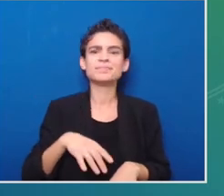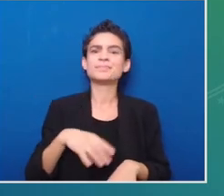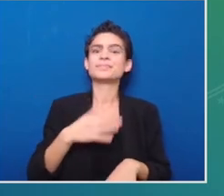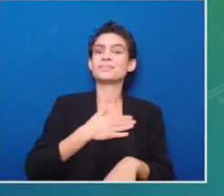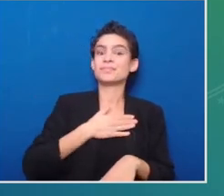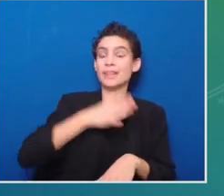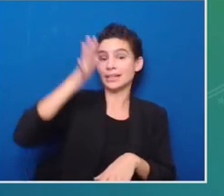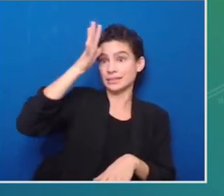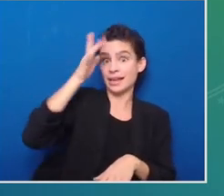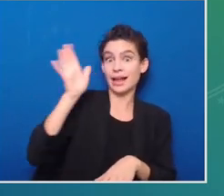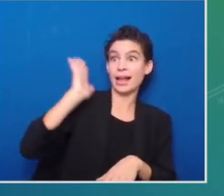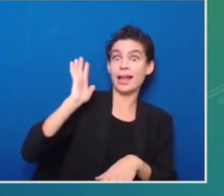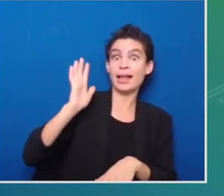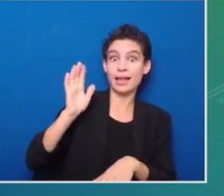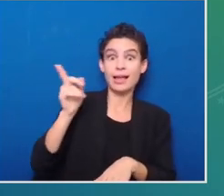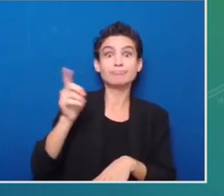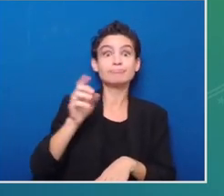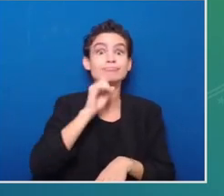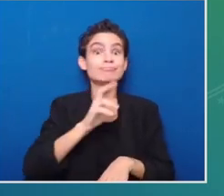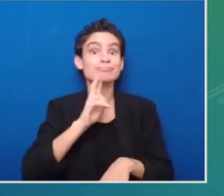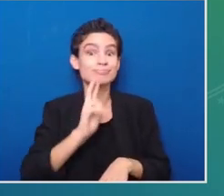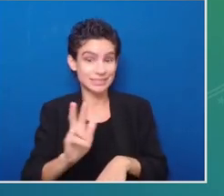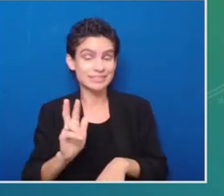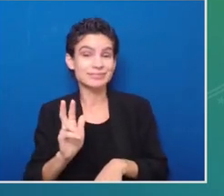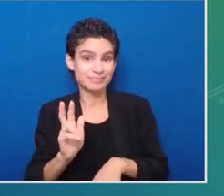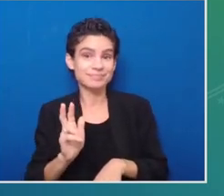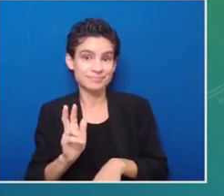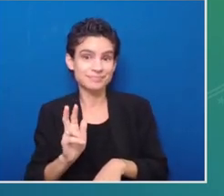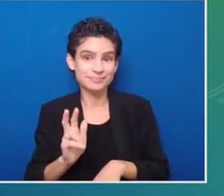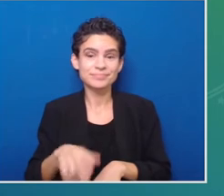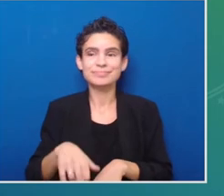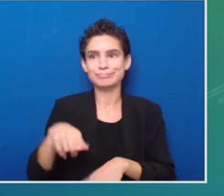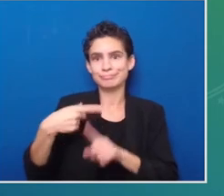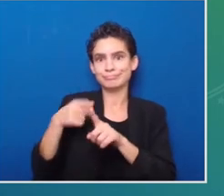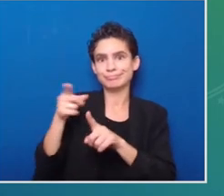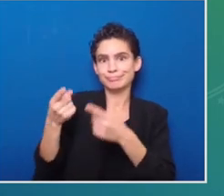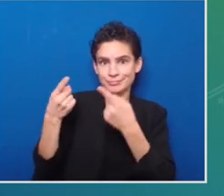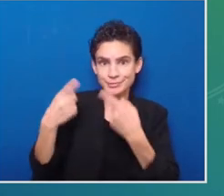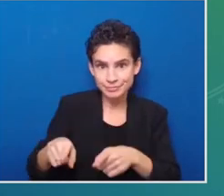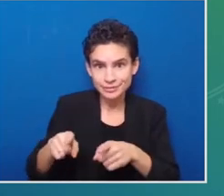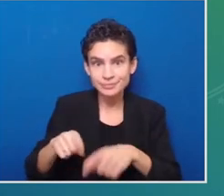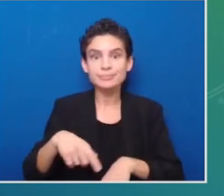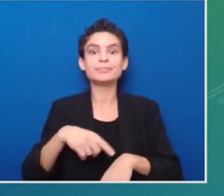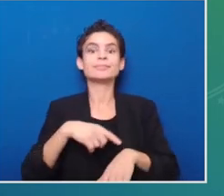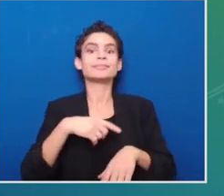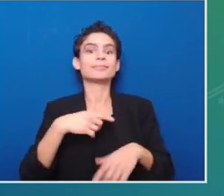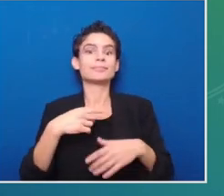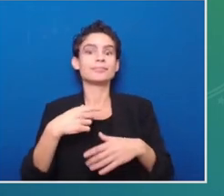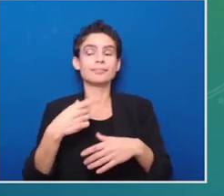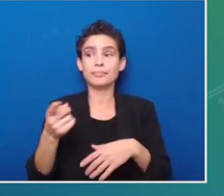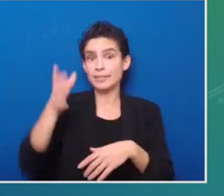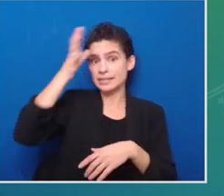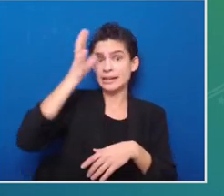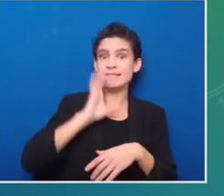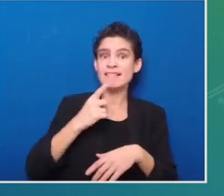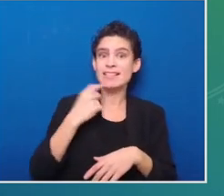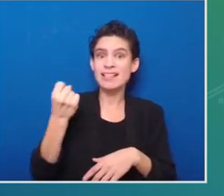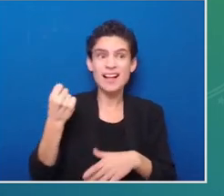My father was 3 years old when that happened. And when he was 11, my dad found work at a